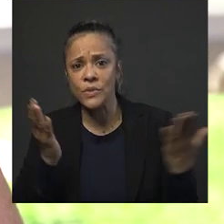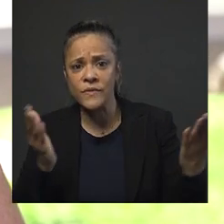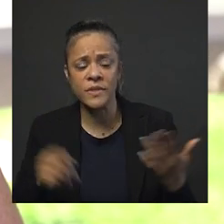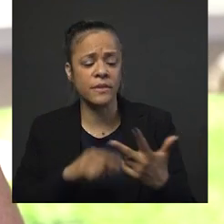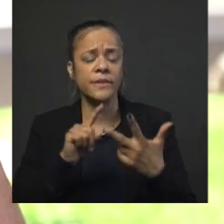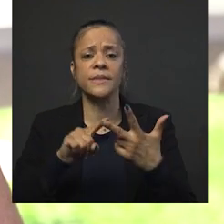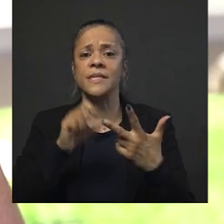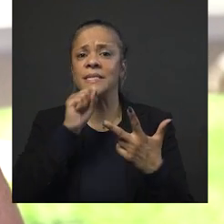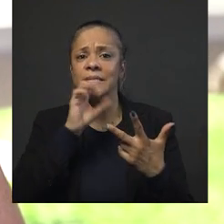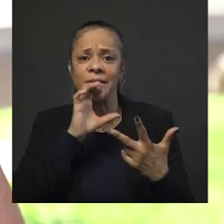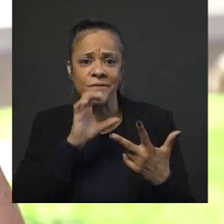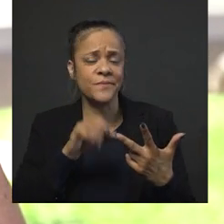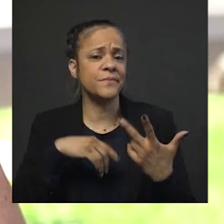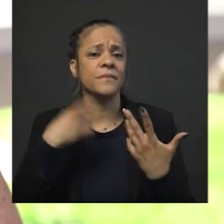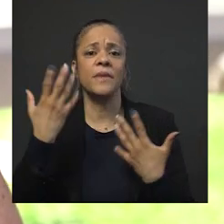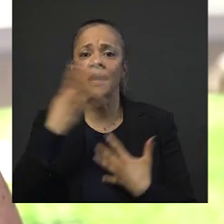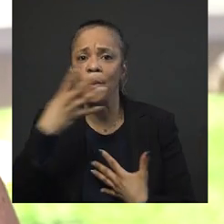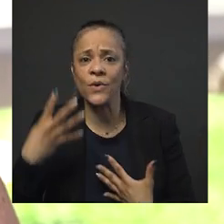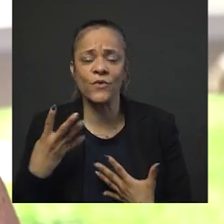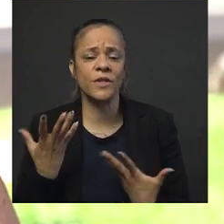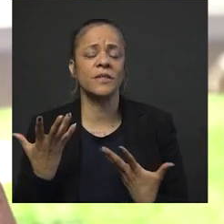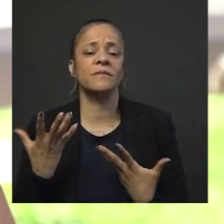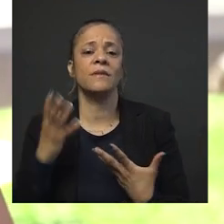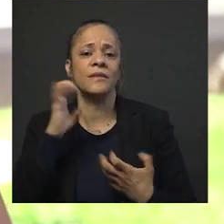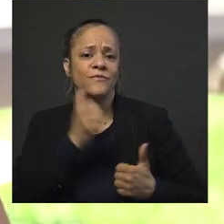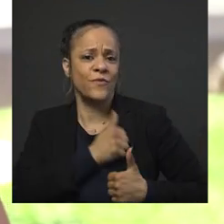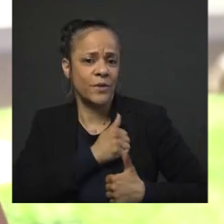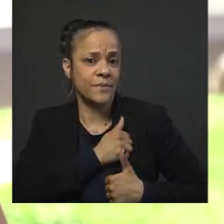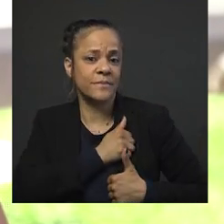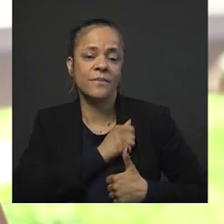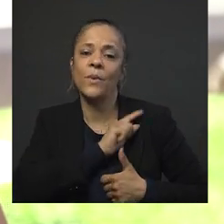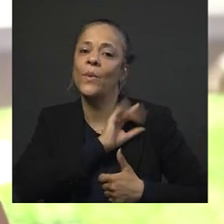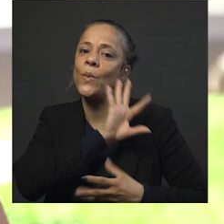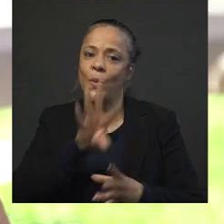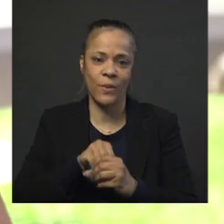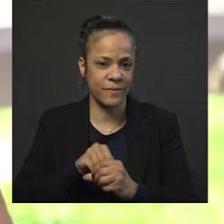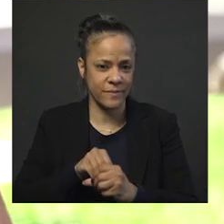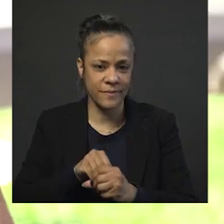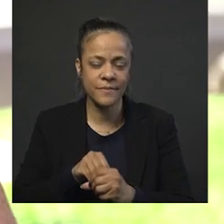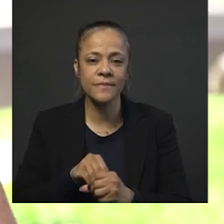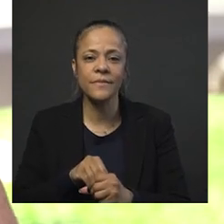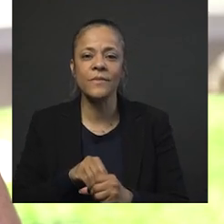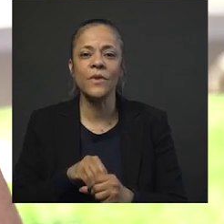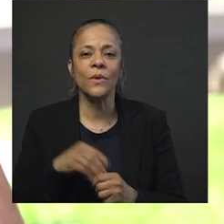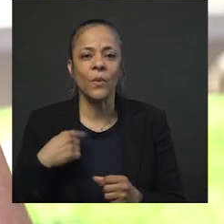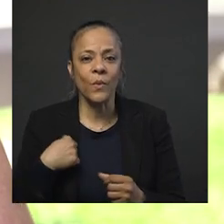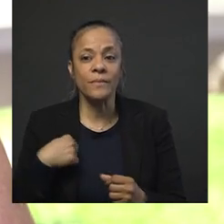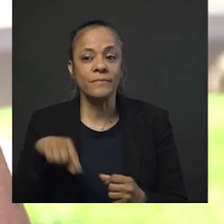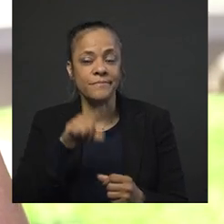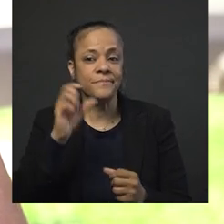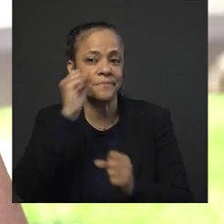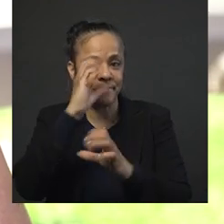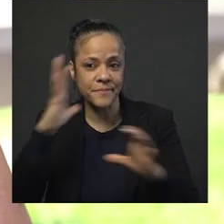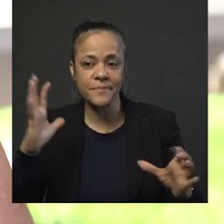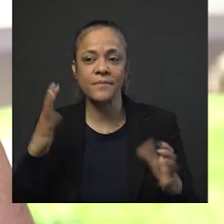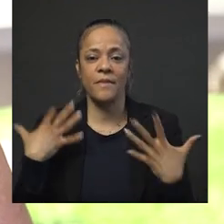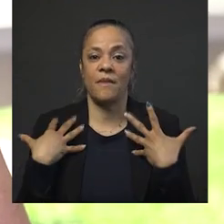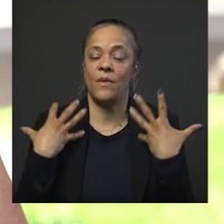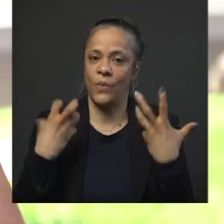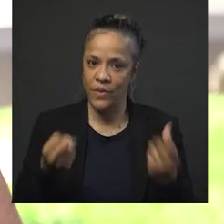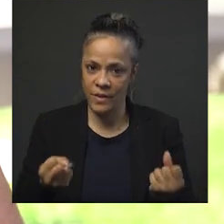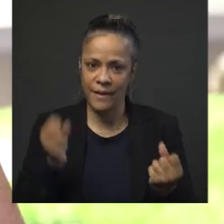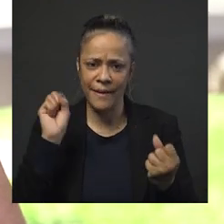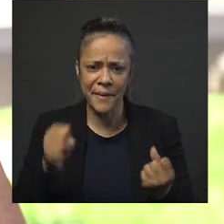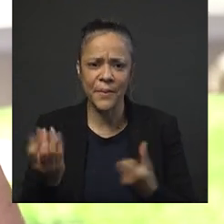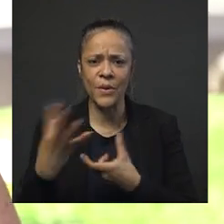prevention, homelessness services, senior affairs, immigrant affairs, veteran affairs, and the like. We believe that there should